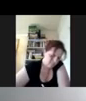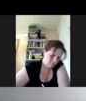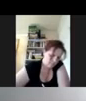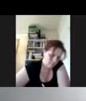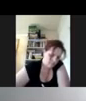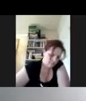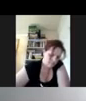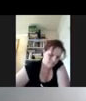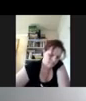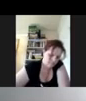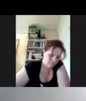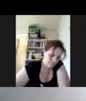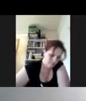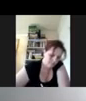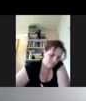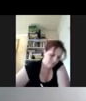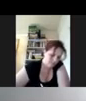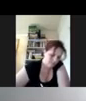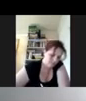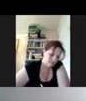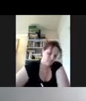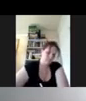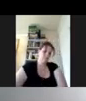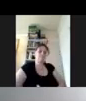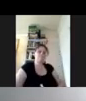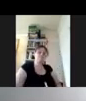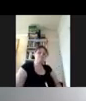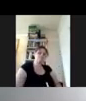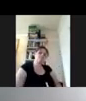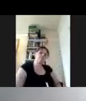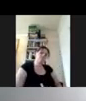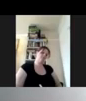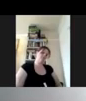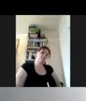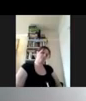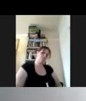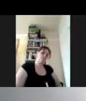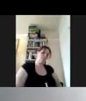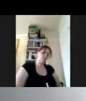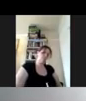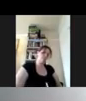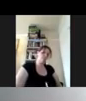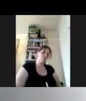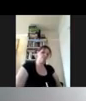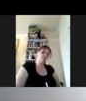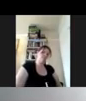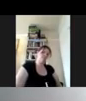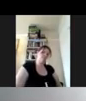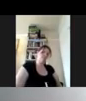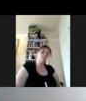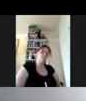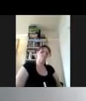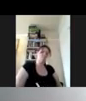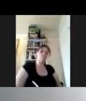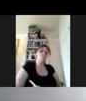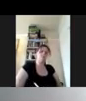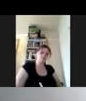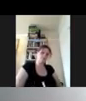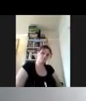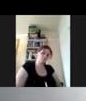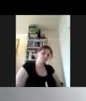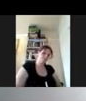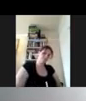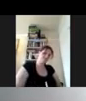this means that you will be invited to take control of your learner's screen. And the nice thing about this is if somebody's really